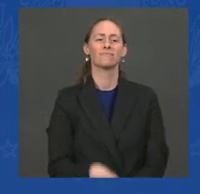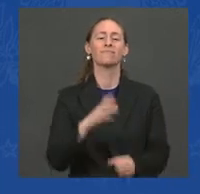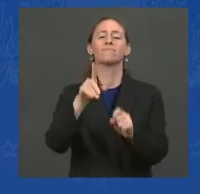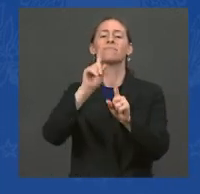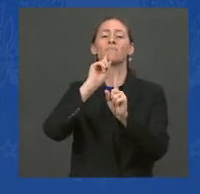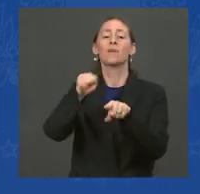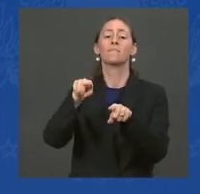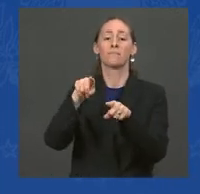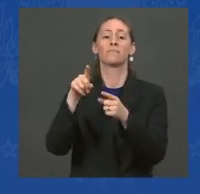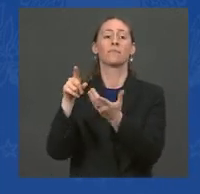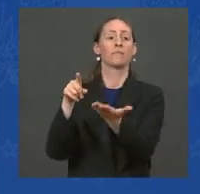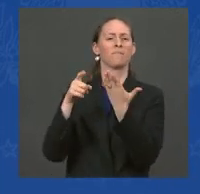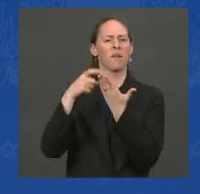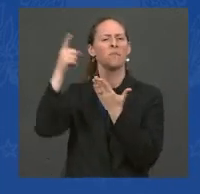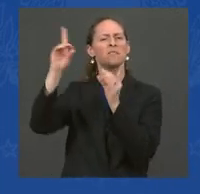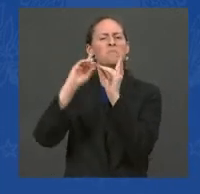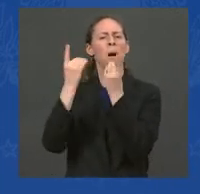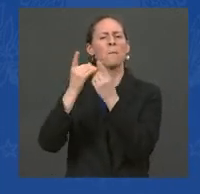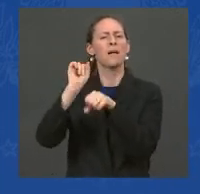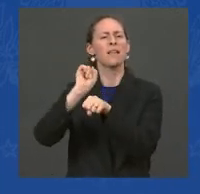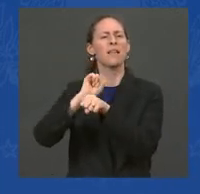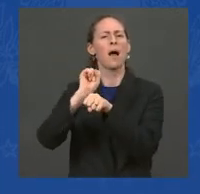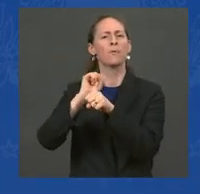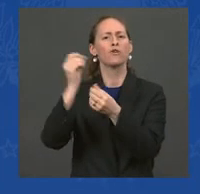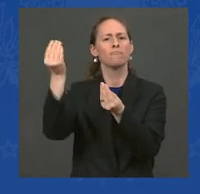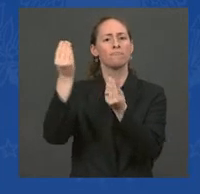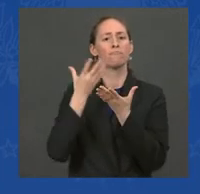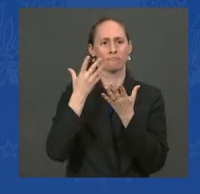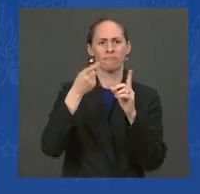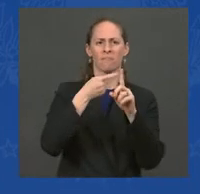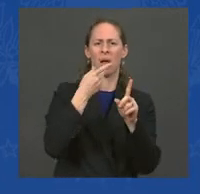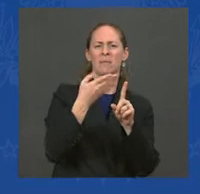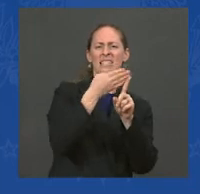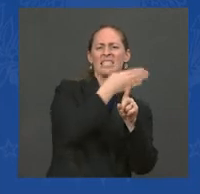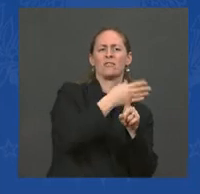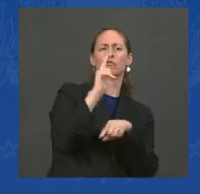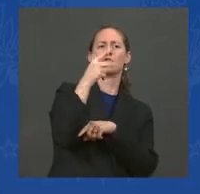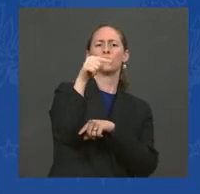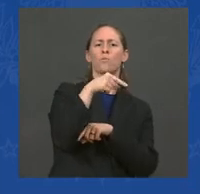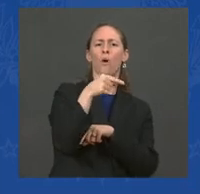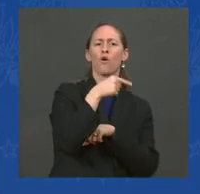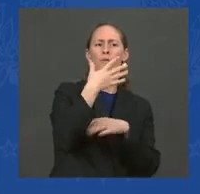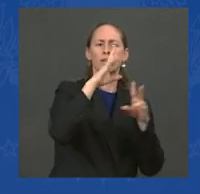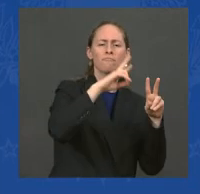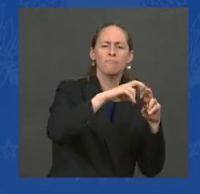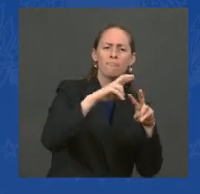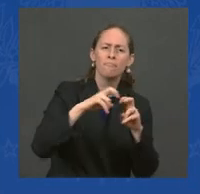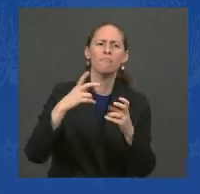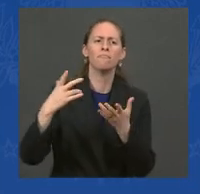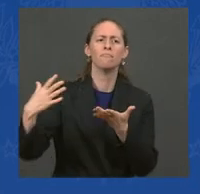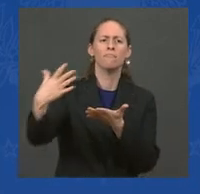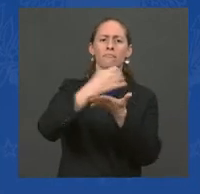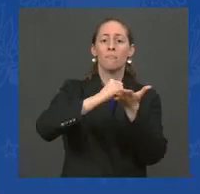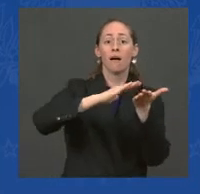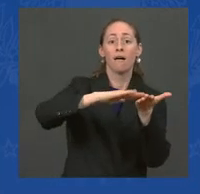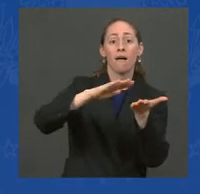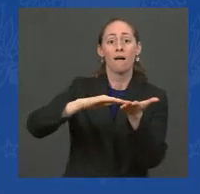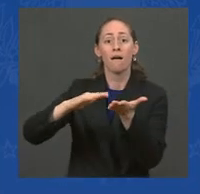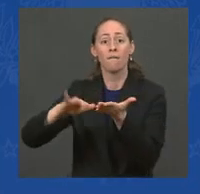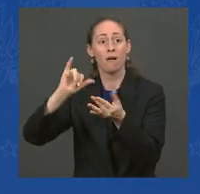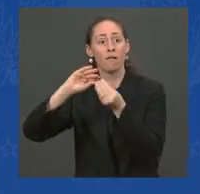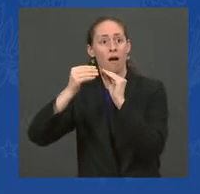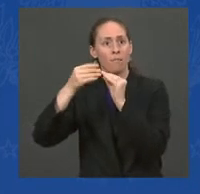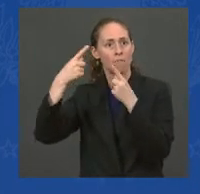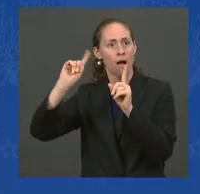number of layoffs and job reductions was the lowest in this country since 1997. Overall, the